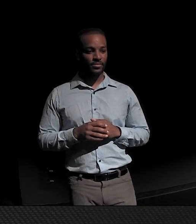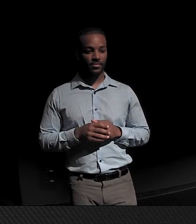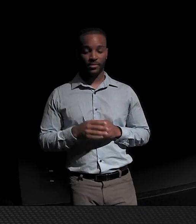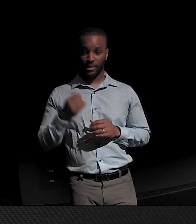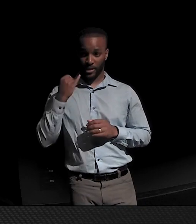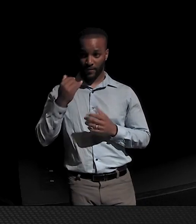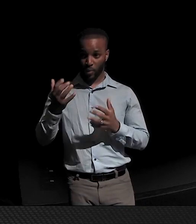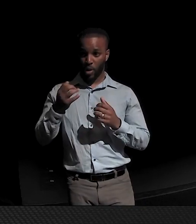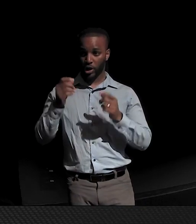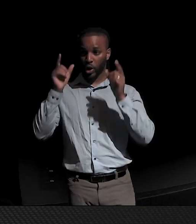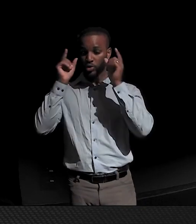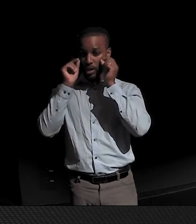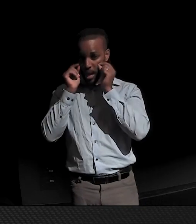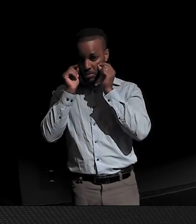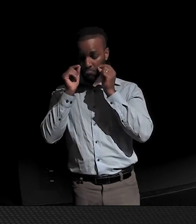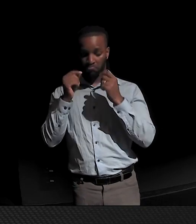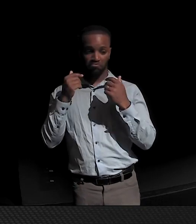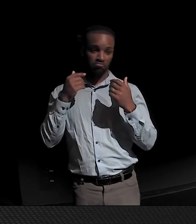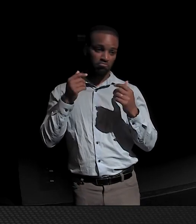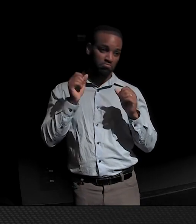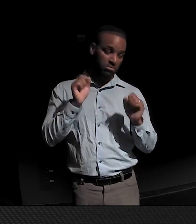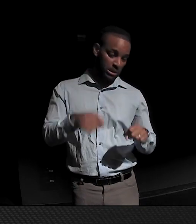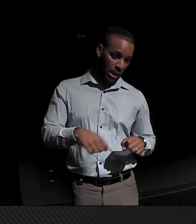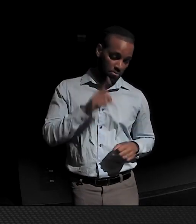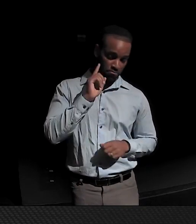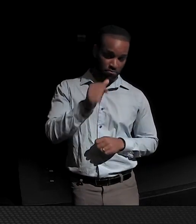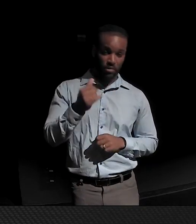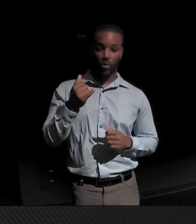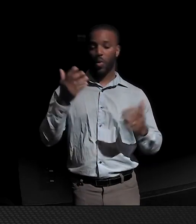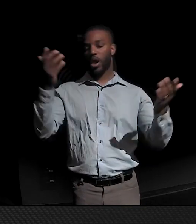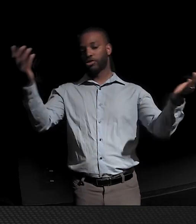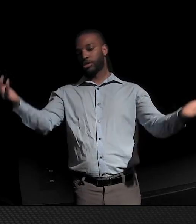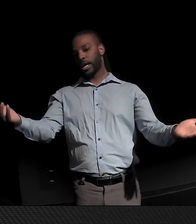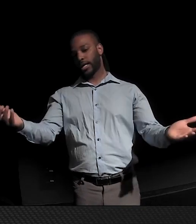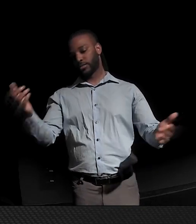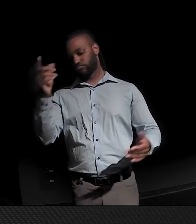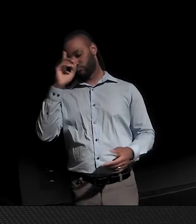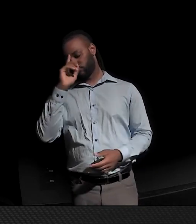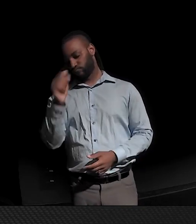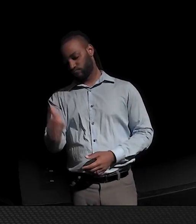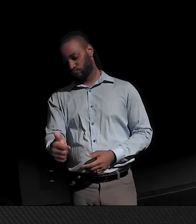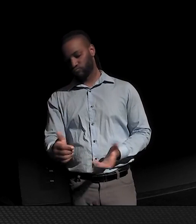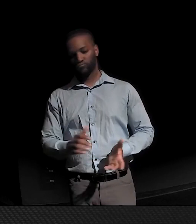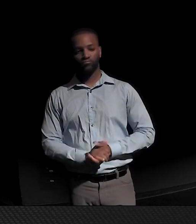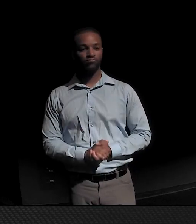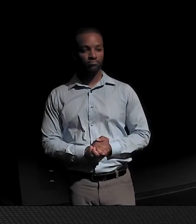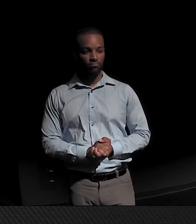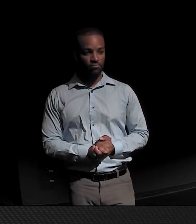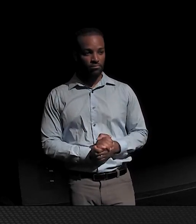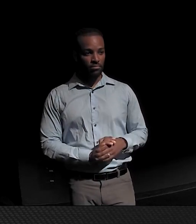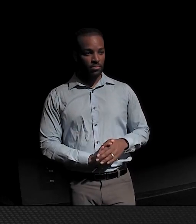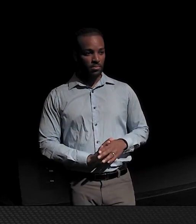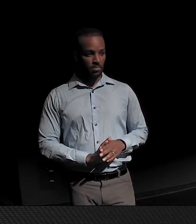If you want to close your eyes, you can close your eyes. If you want to hold out your hands, you can hold out your hands.